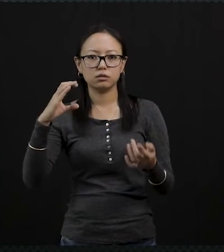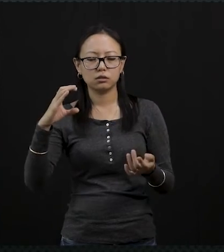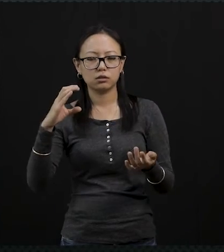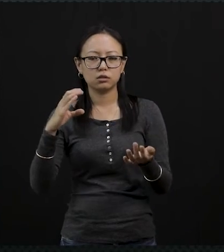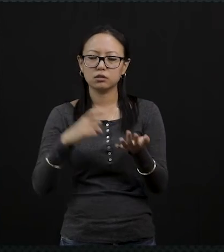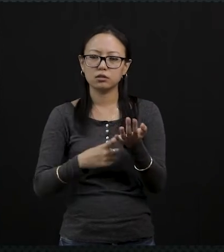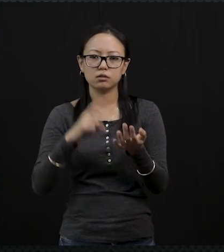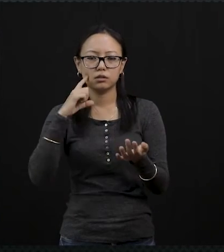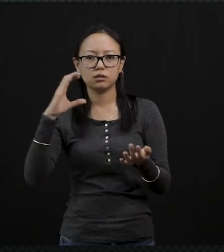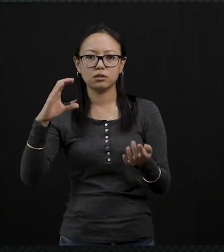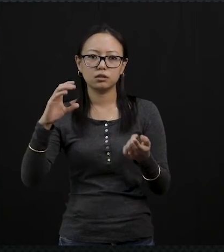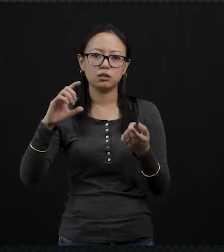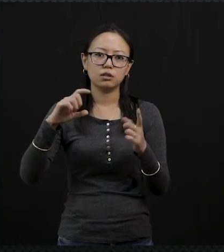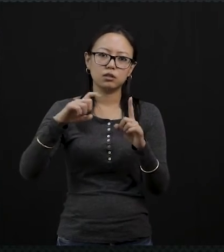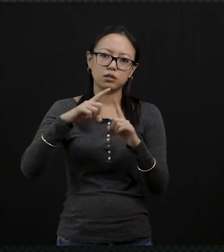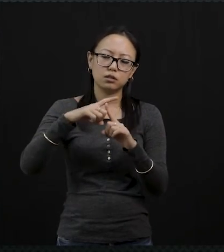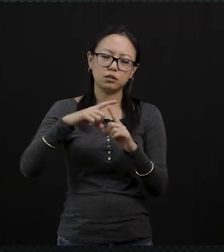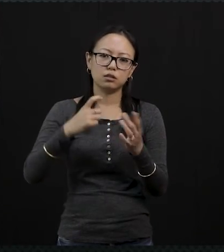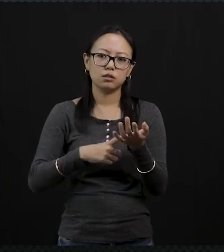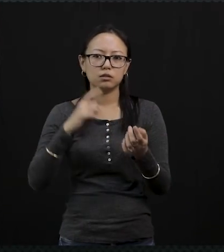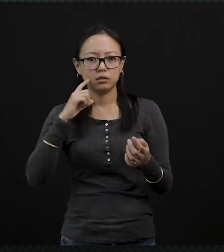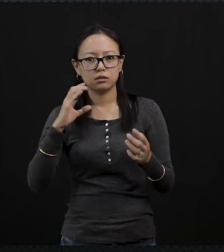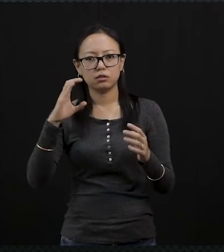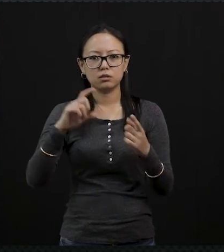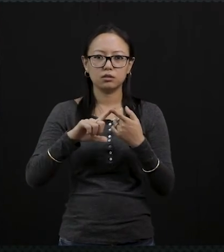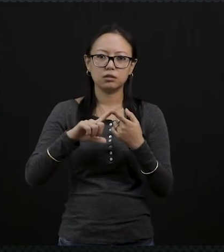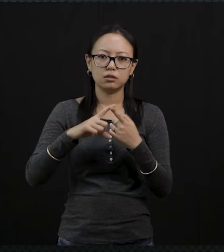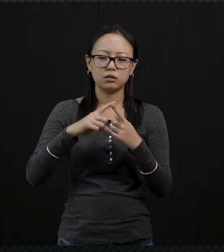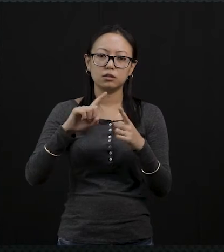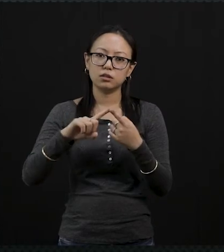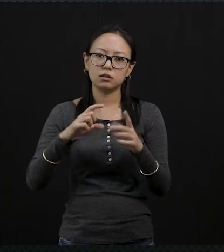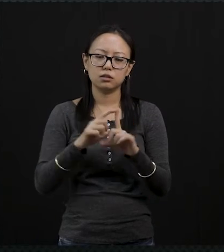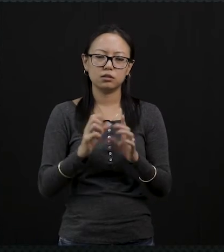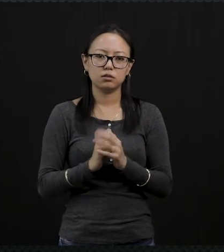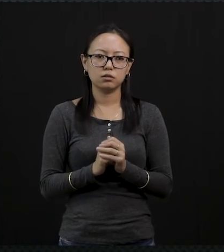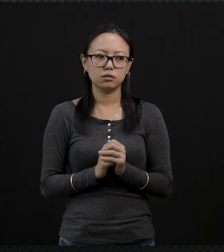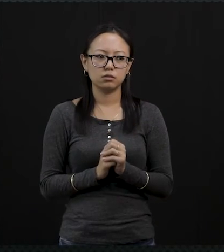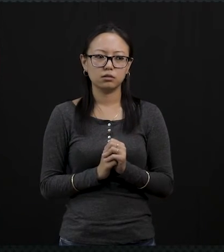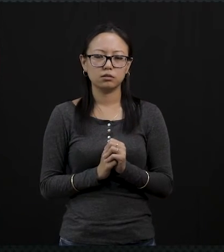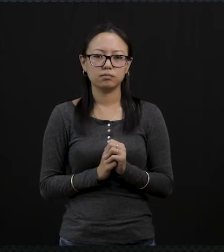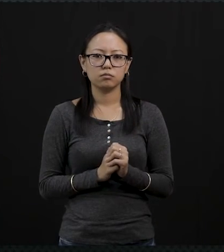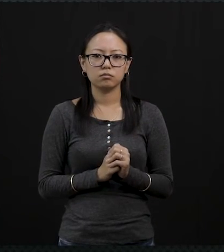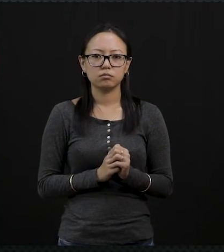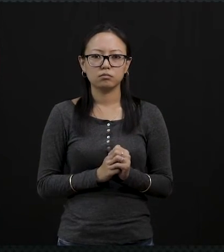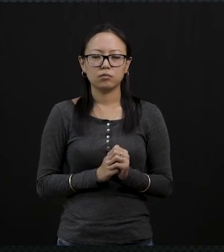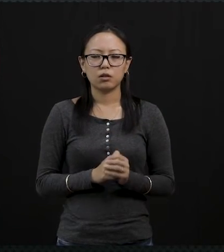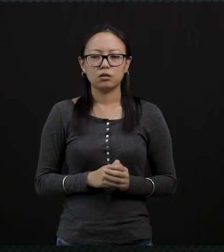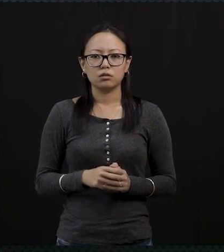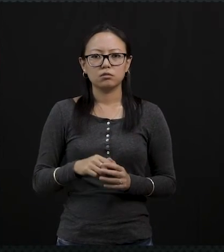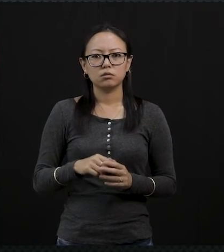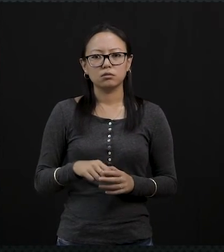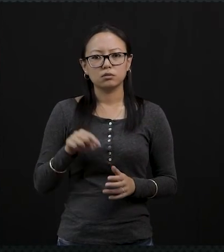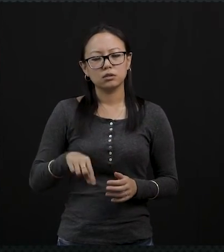So now, I know students, dear students, class 2 students, you have understood all the points